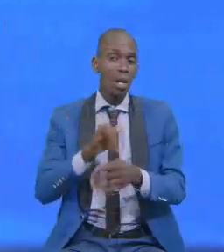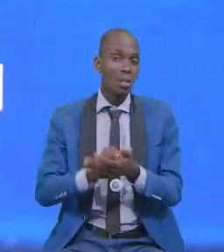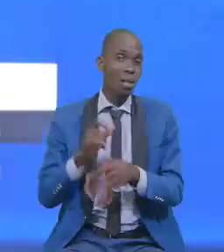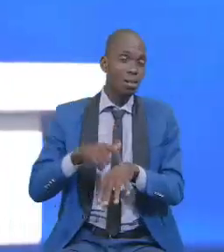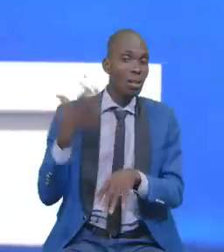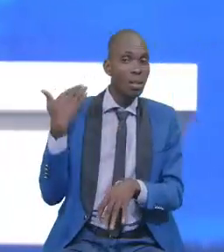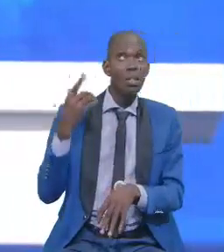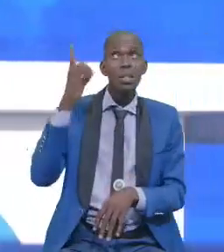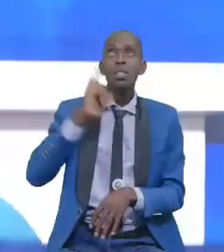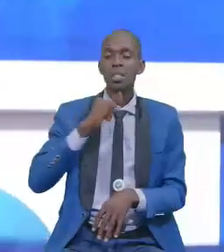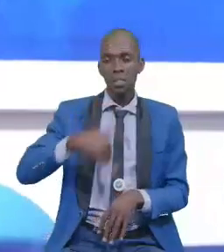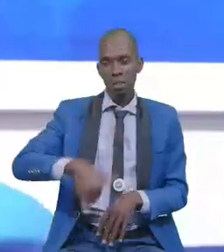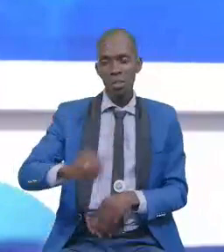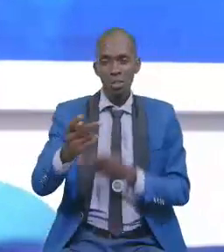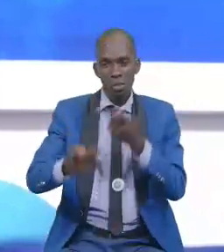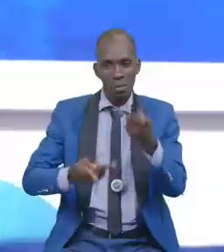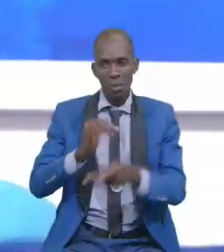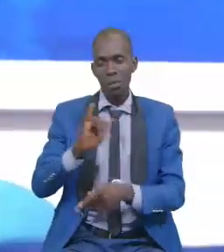the Gentiles today.